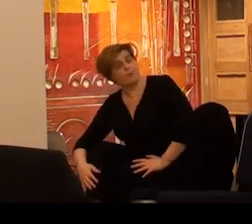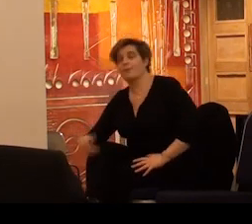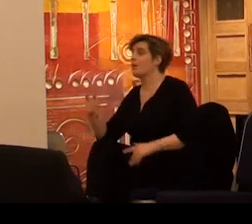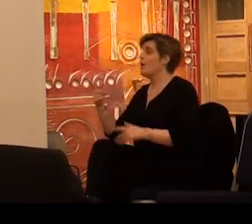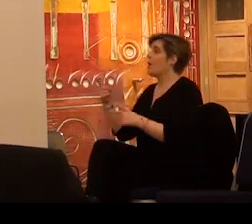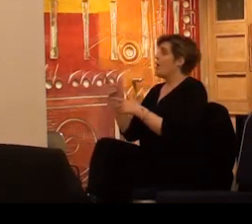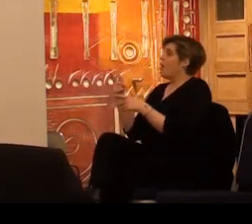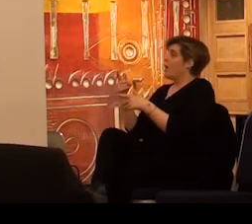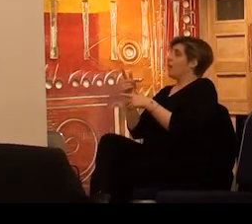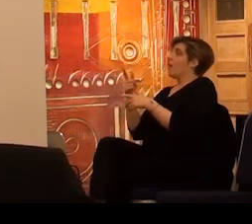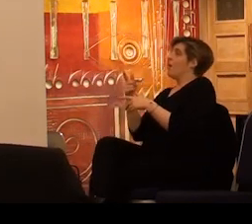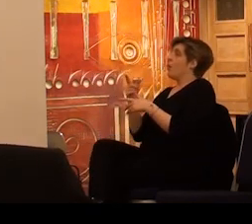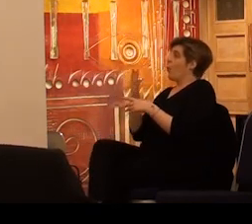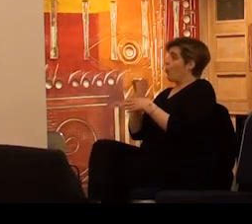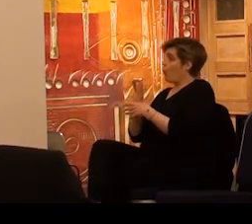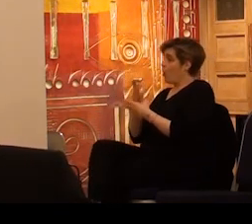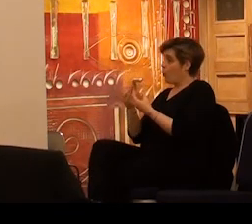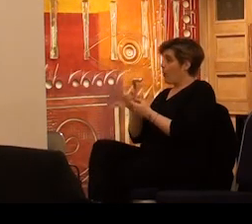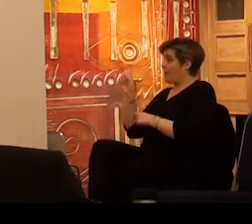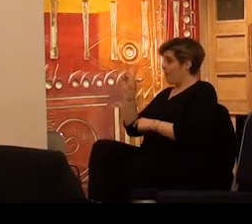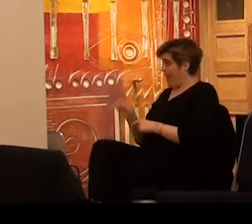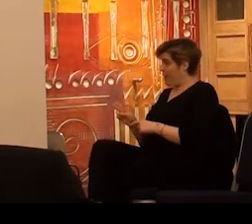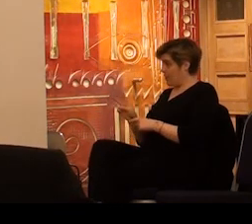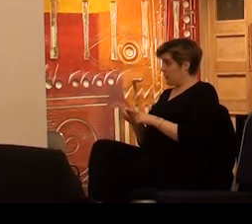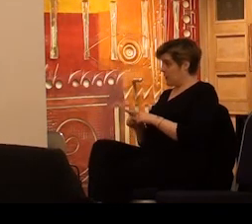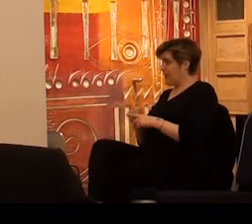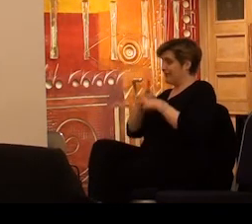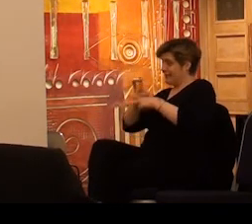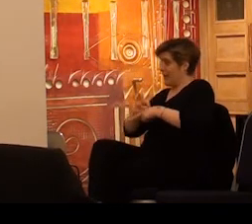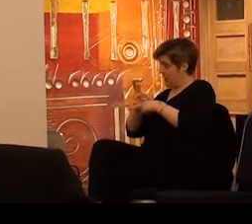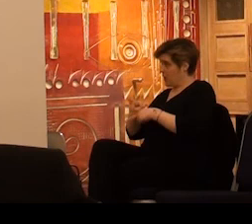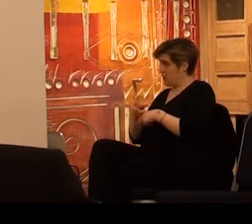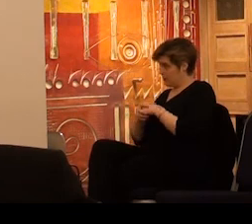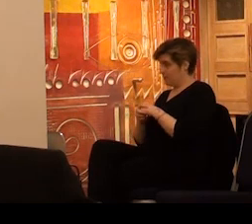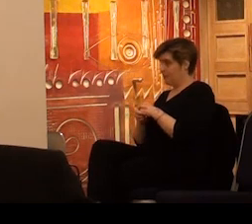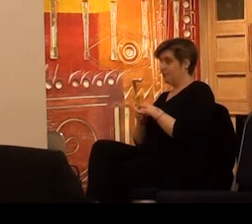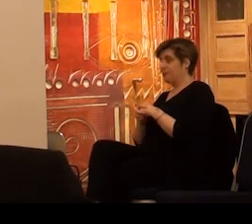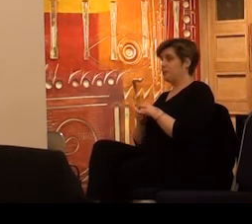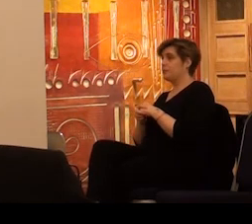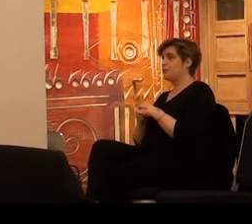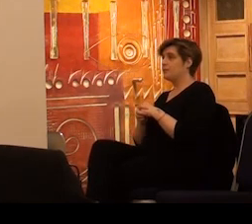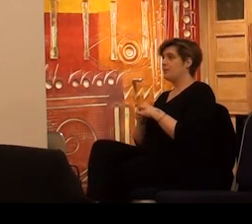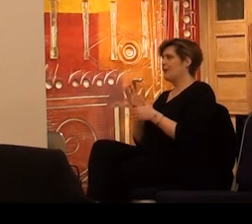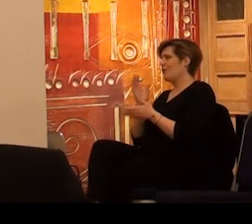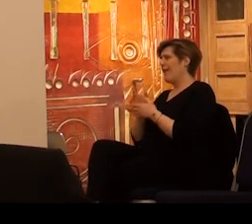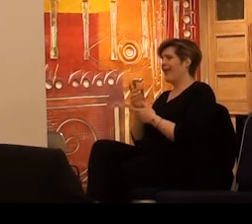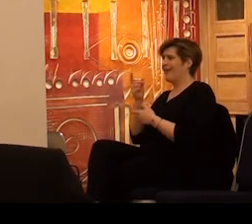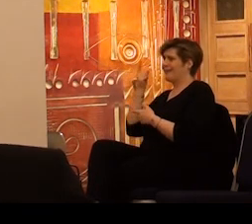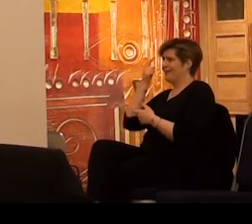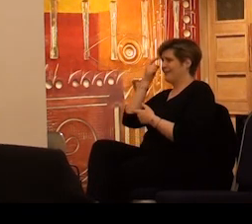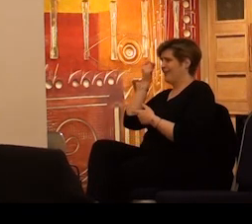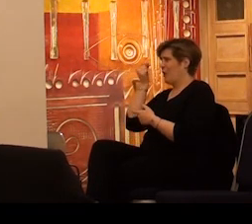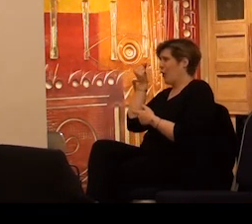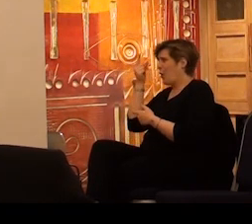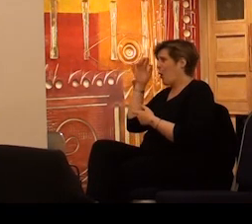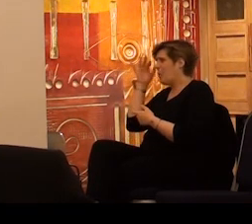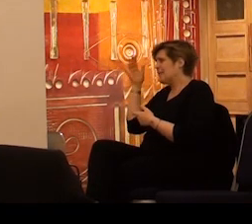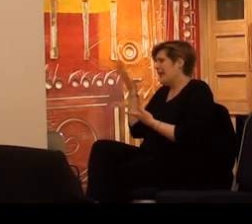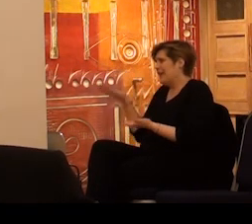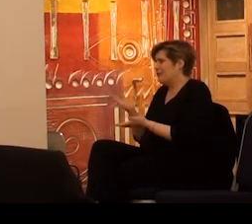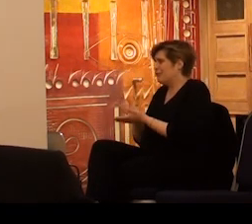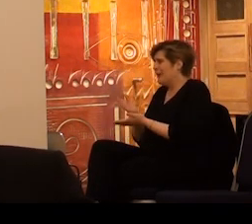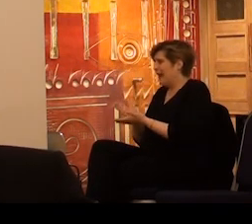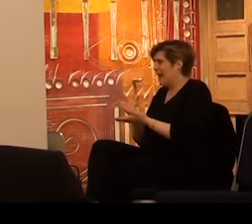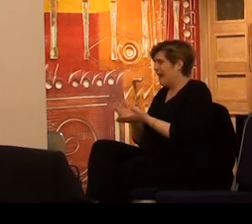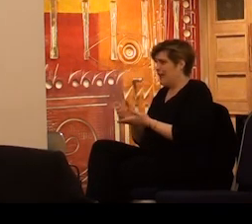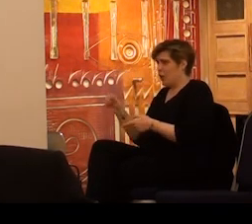really important. And from our research, those are the key points that came through. And actually, it's common sense in it. Yeah? Actually, there should be